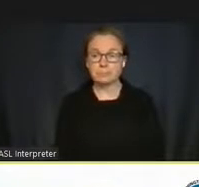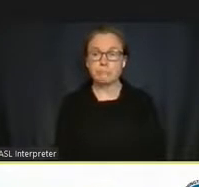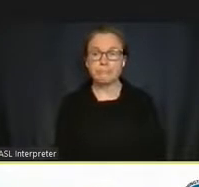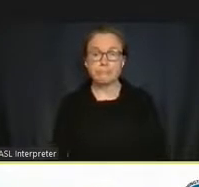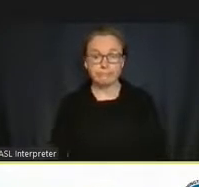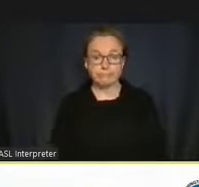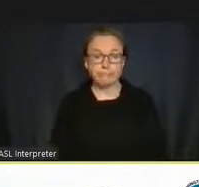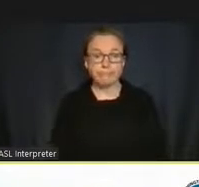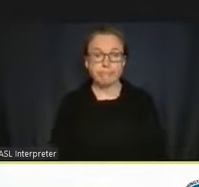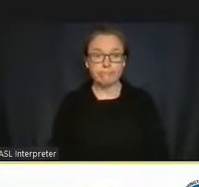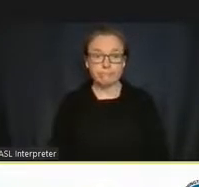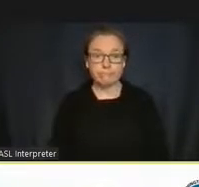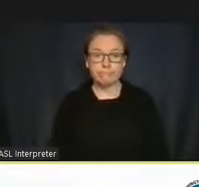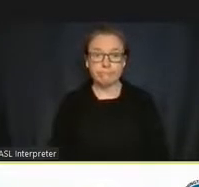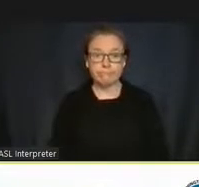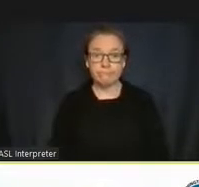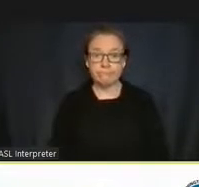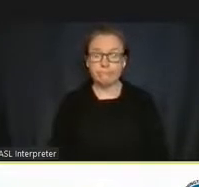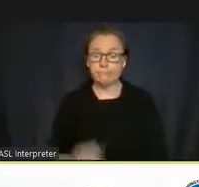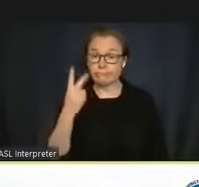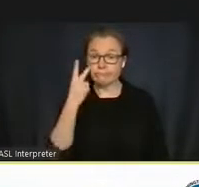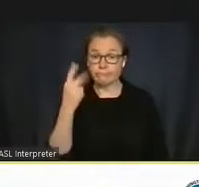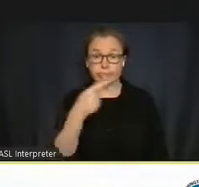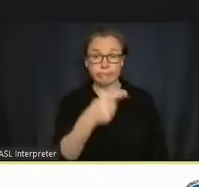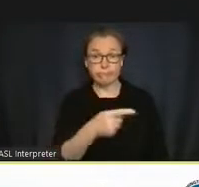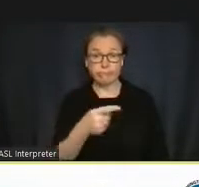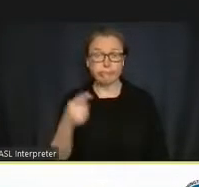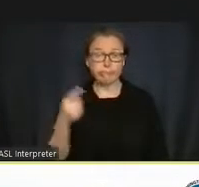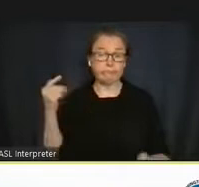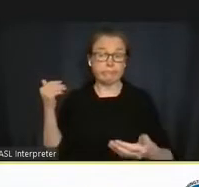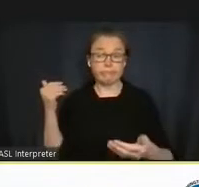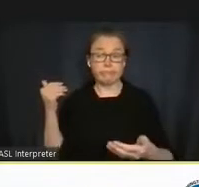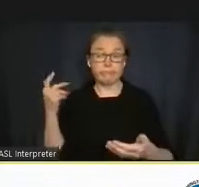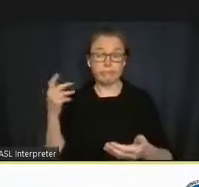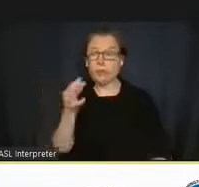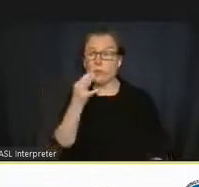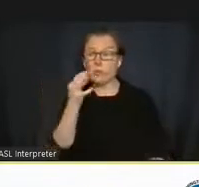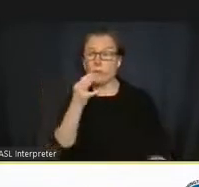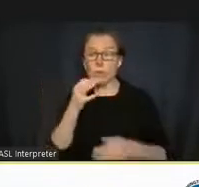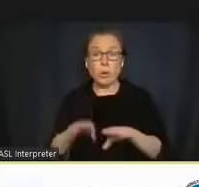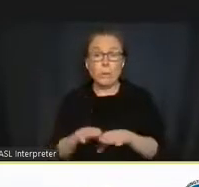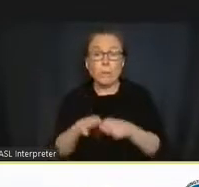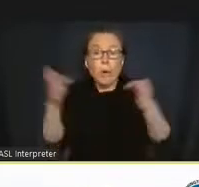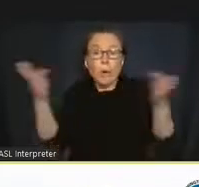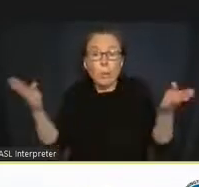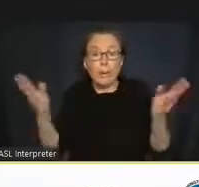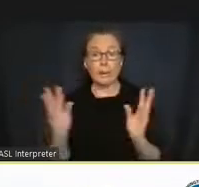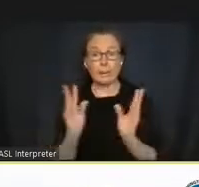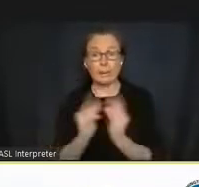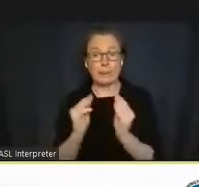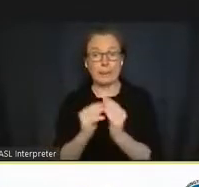This slide shows the upcoming public meetings for this next fiscal year,